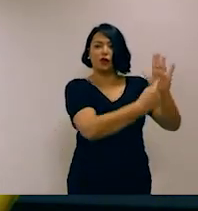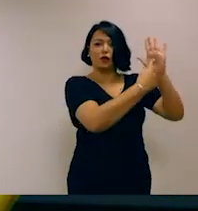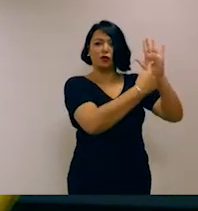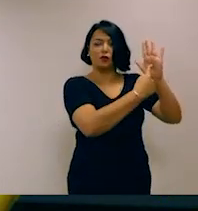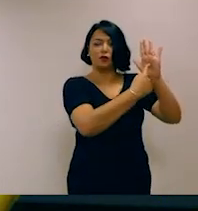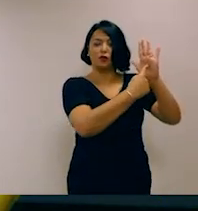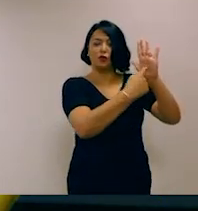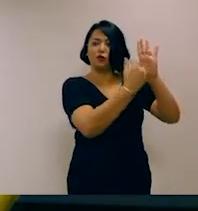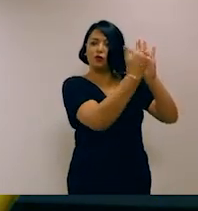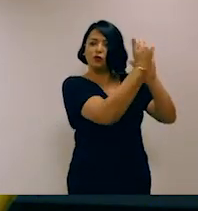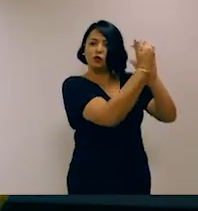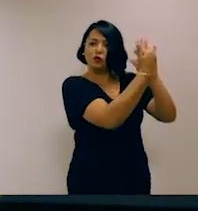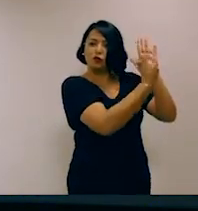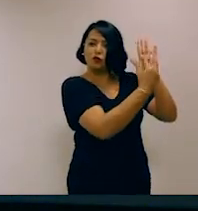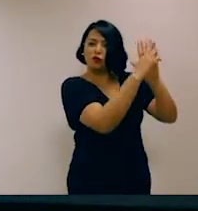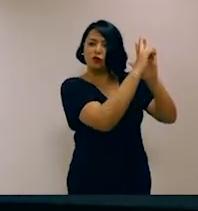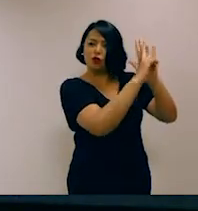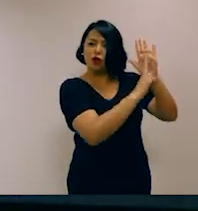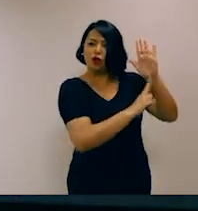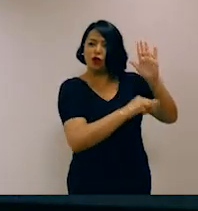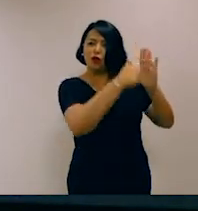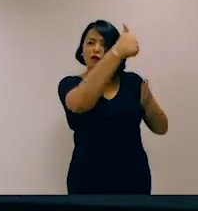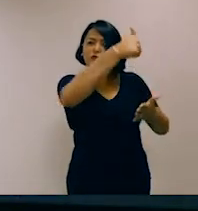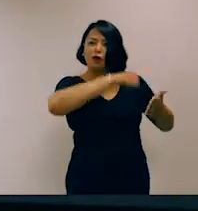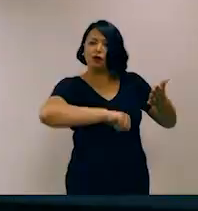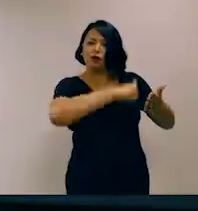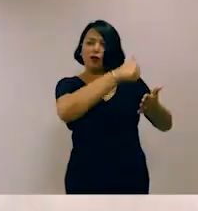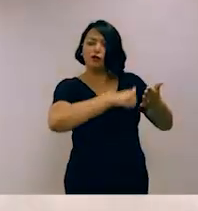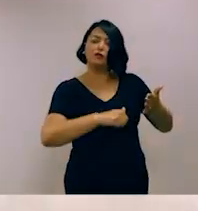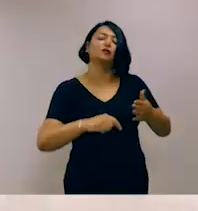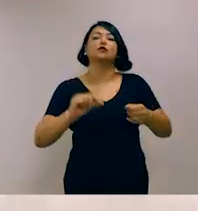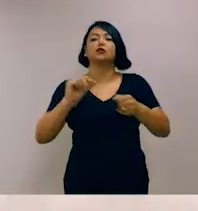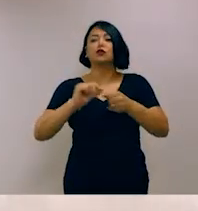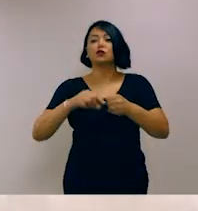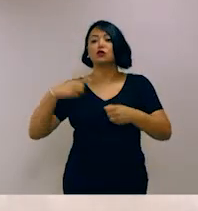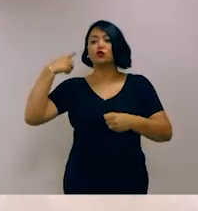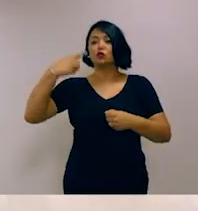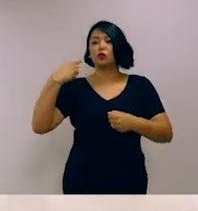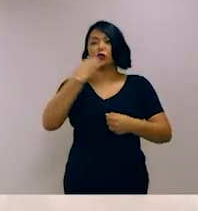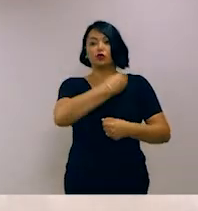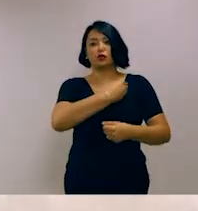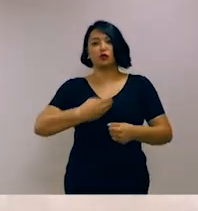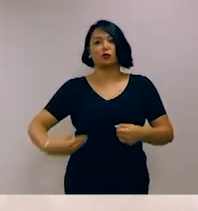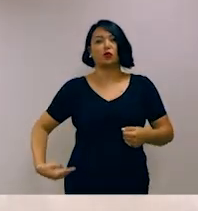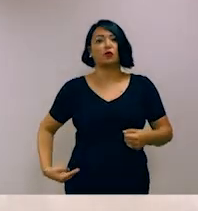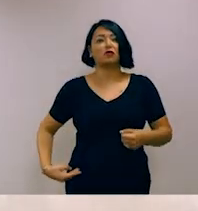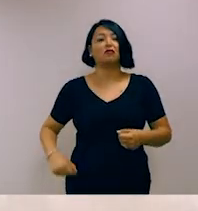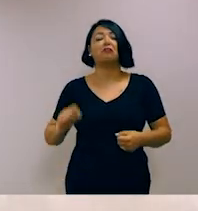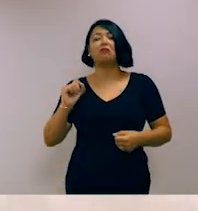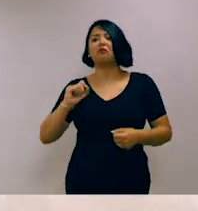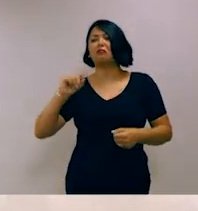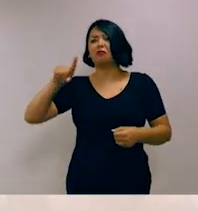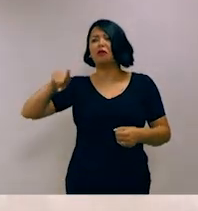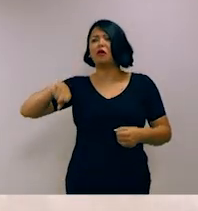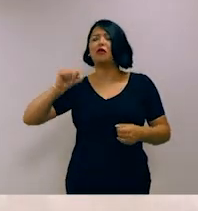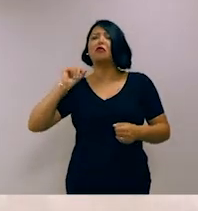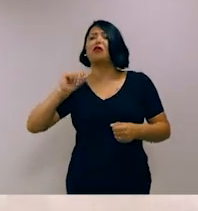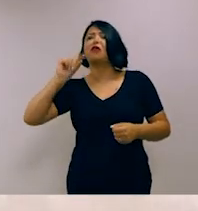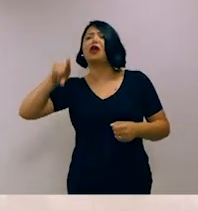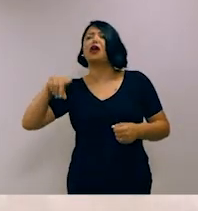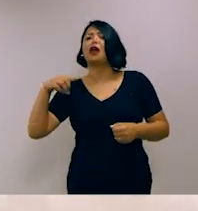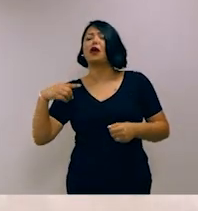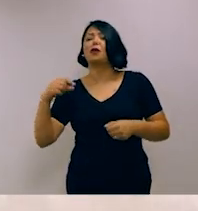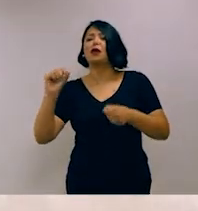identification and the definition of indexes so that we can assess public policies. Well, public policies.